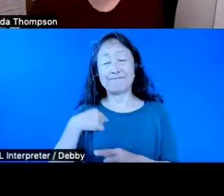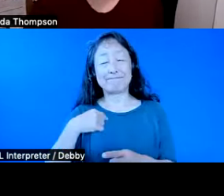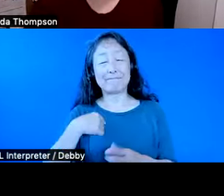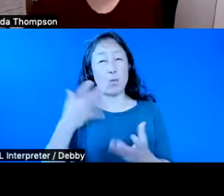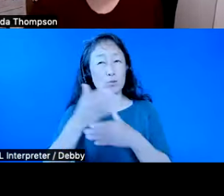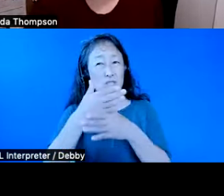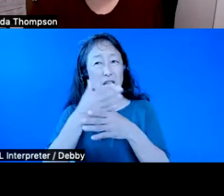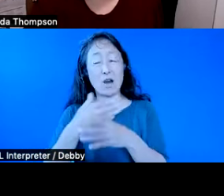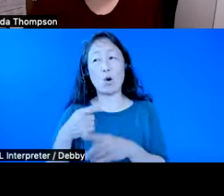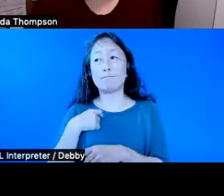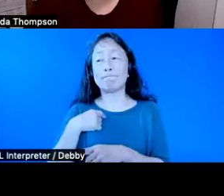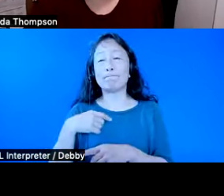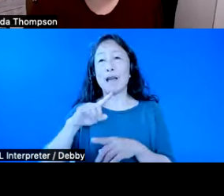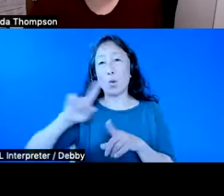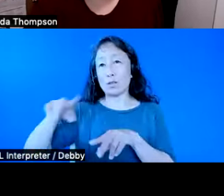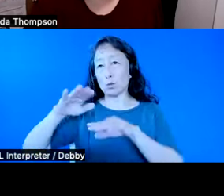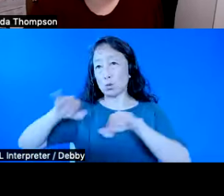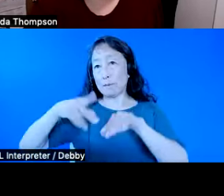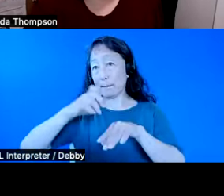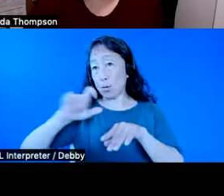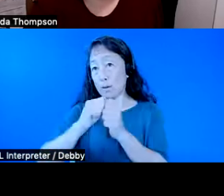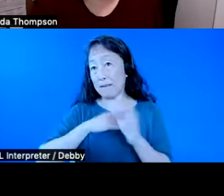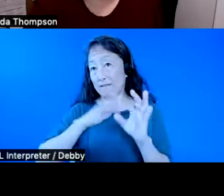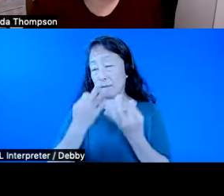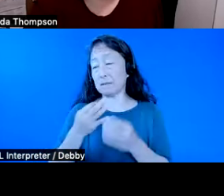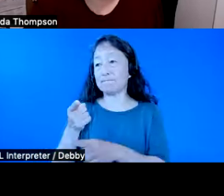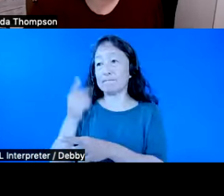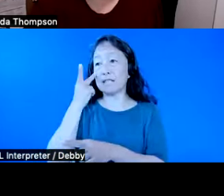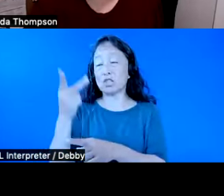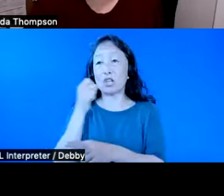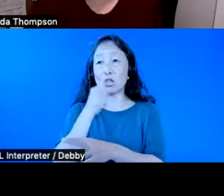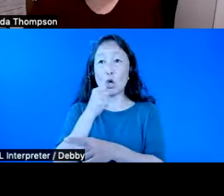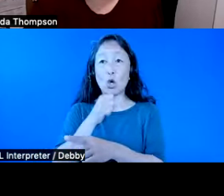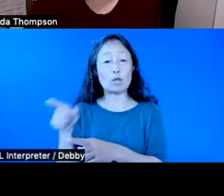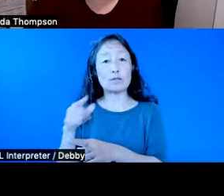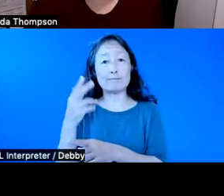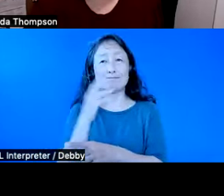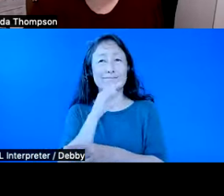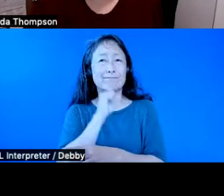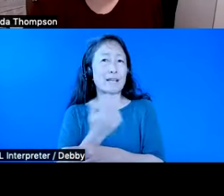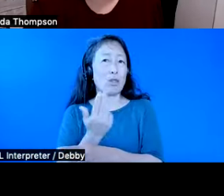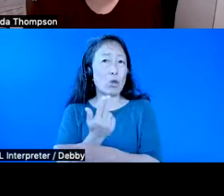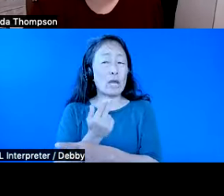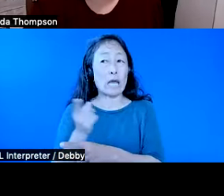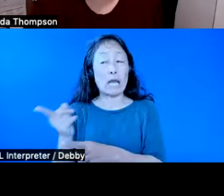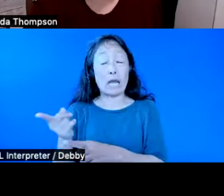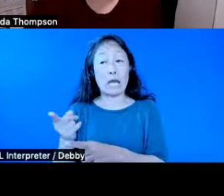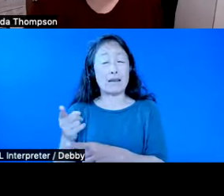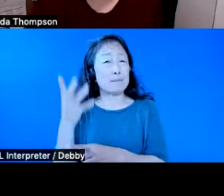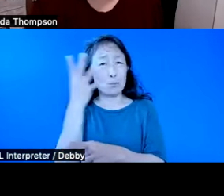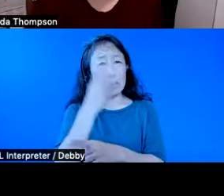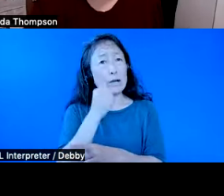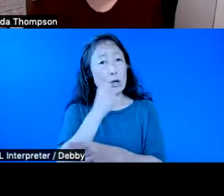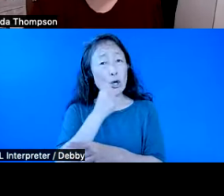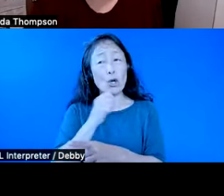was 13 or 14, real pretty. But she had from her wrist all the way up to the middle of